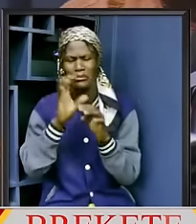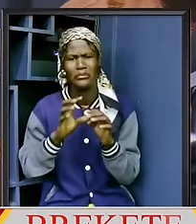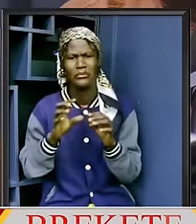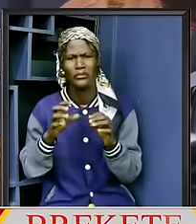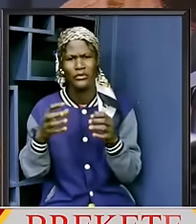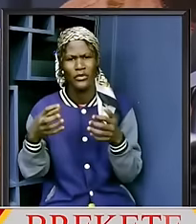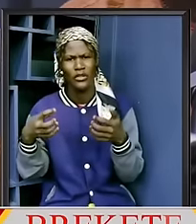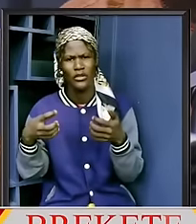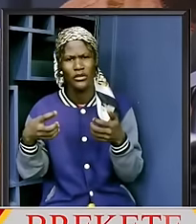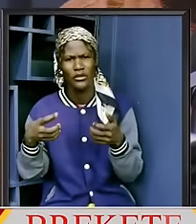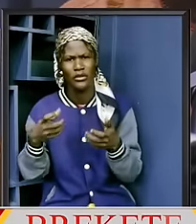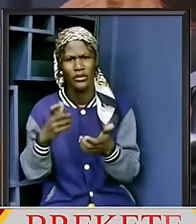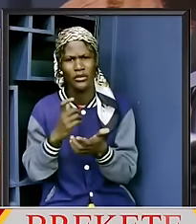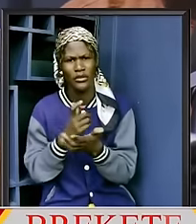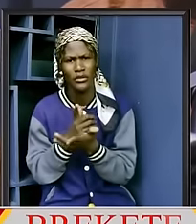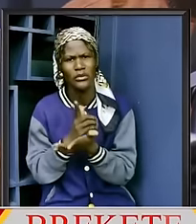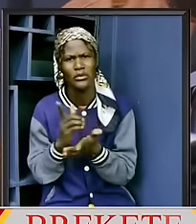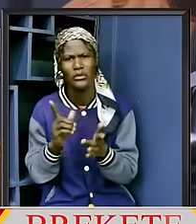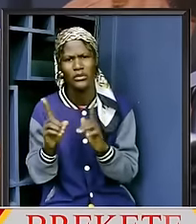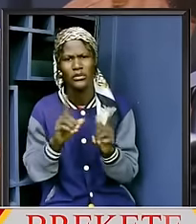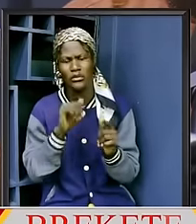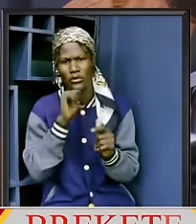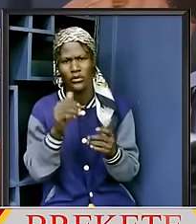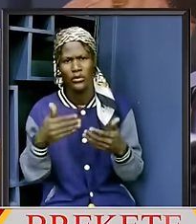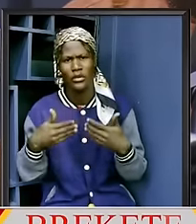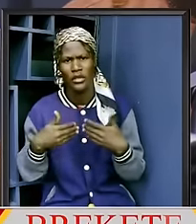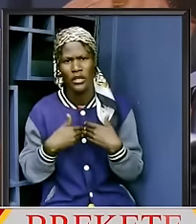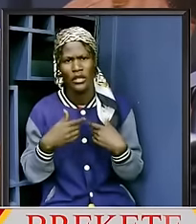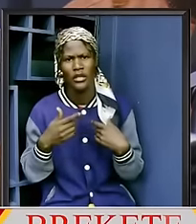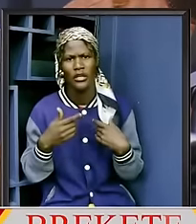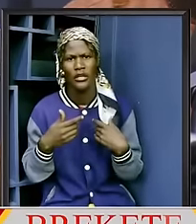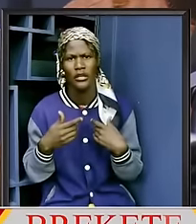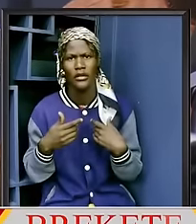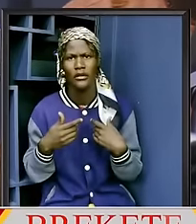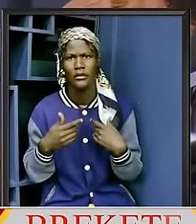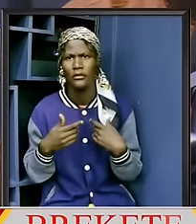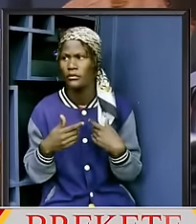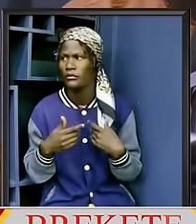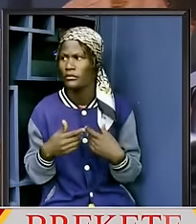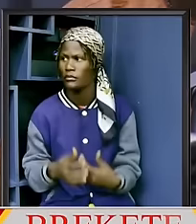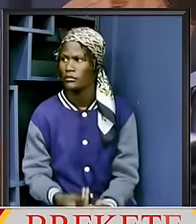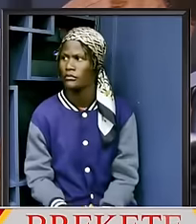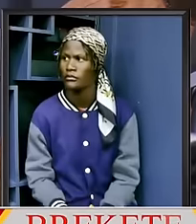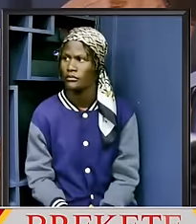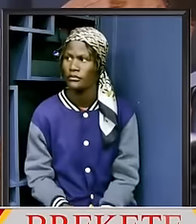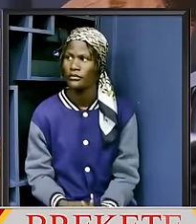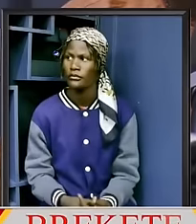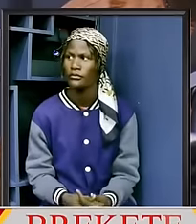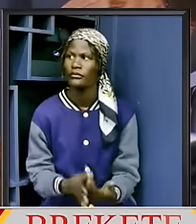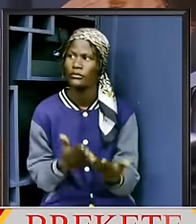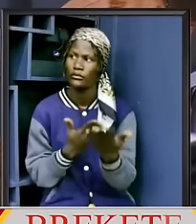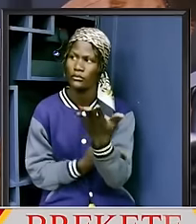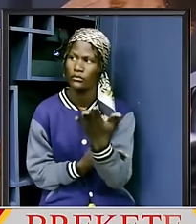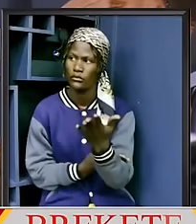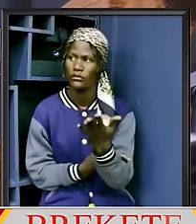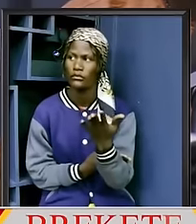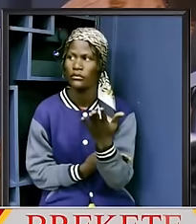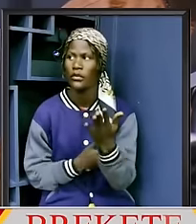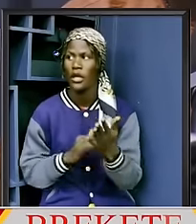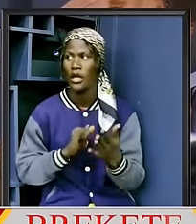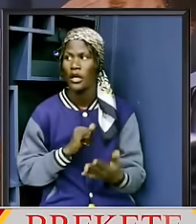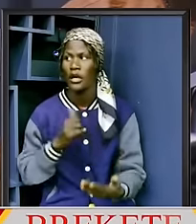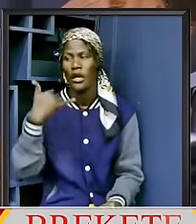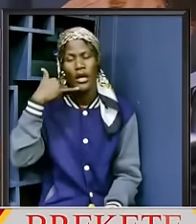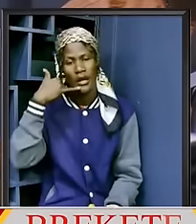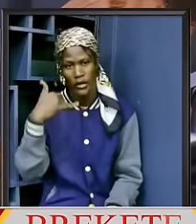exonerated themselves from coming. They don't have business coming. Who be the person we una get? Good morning, sir. Yes. I was the one that called